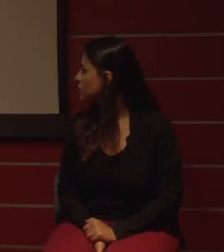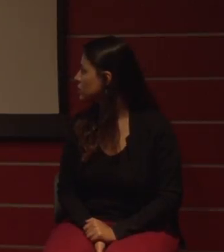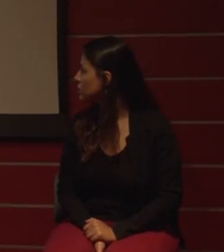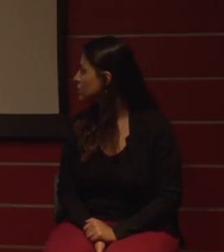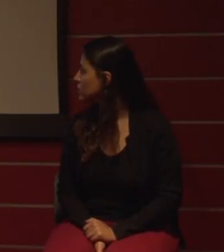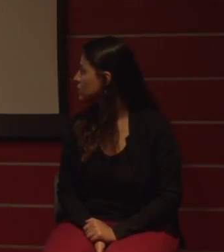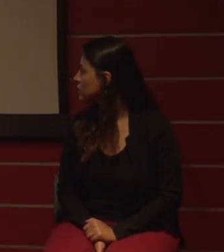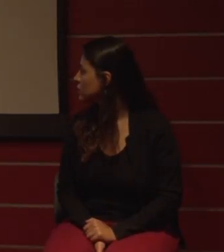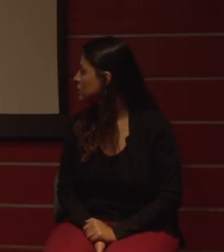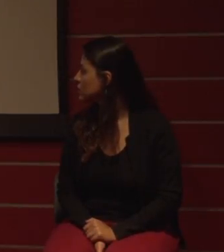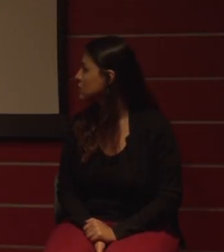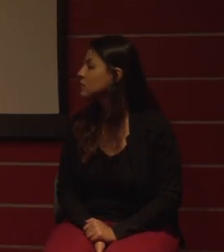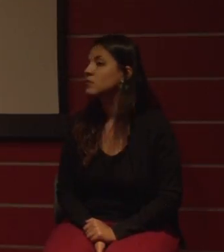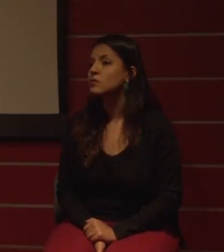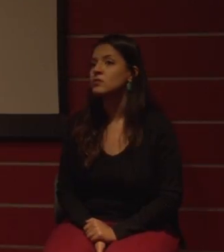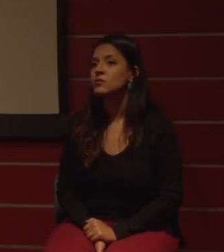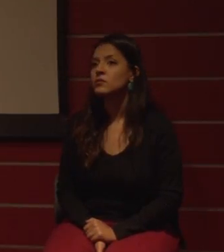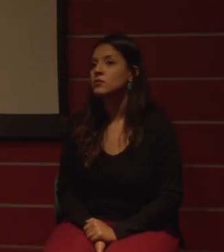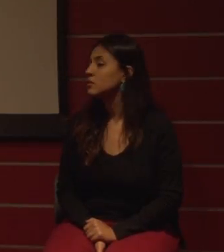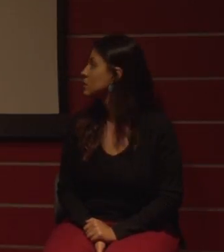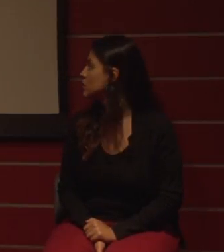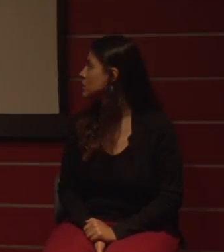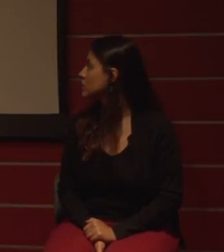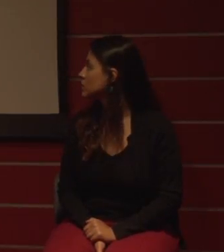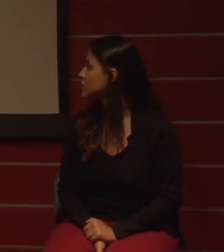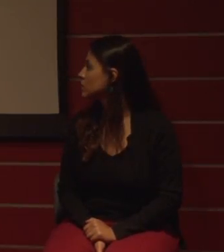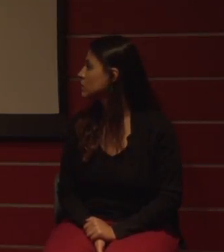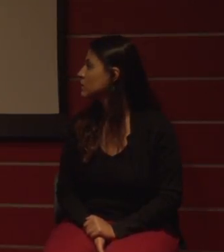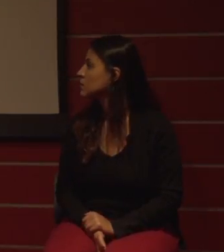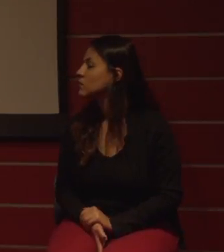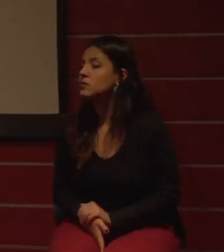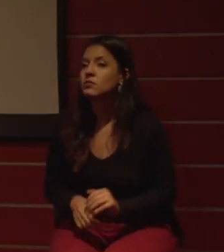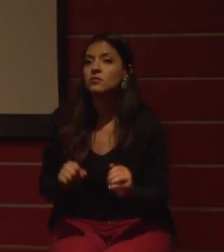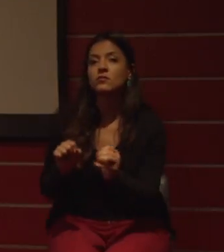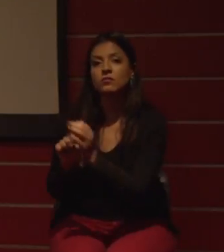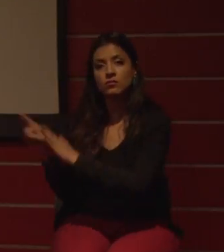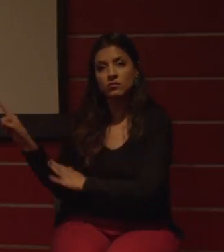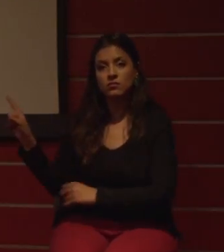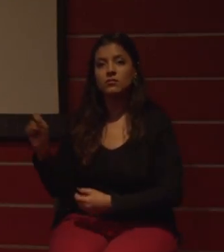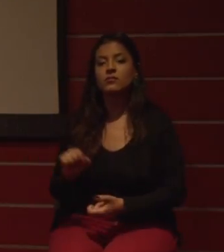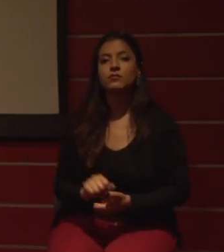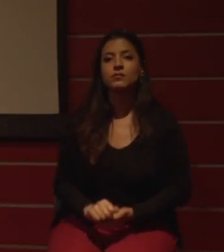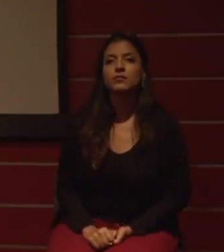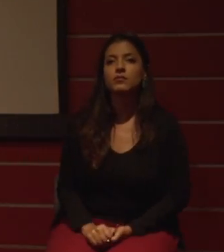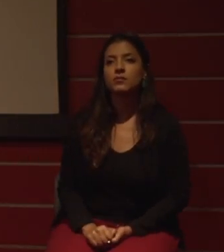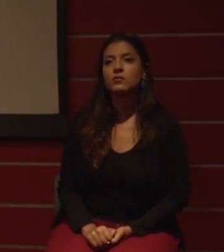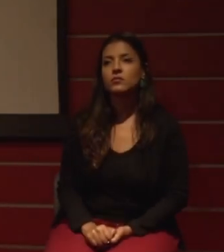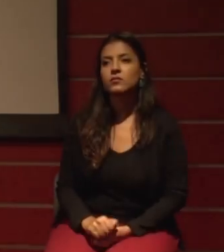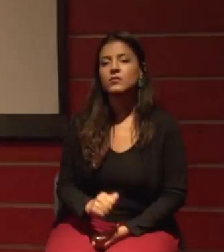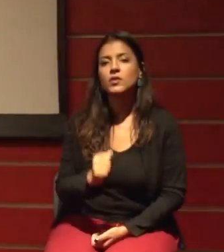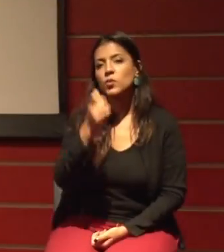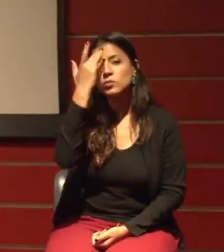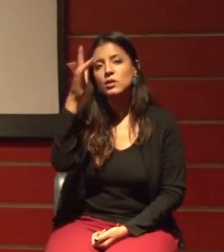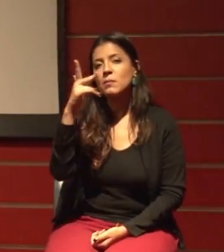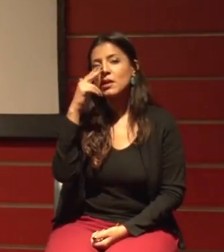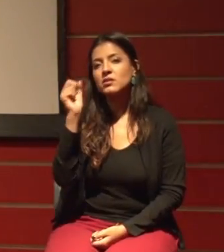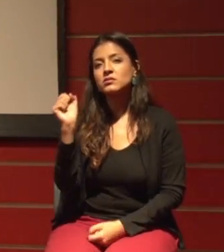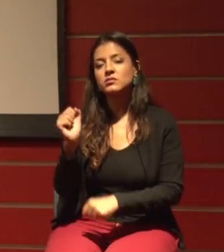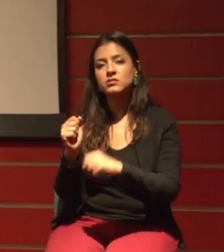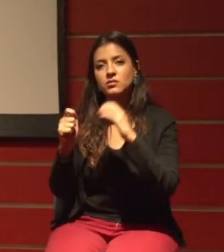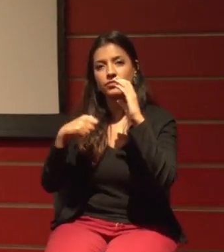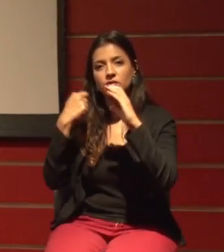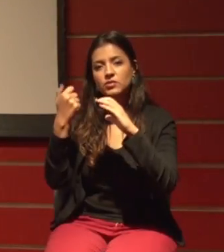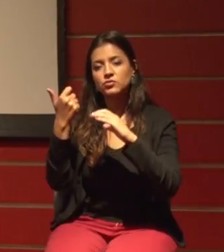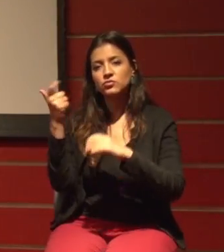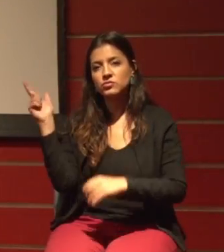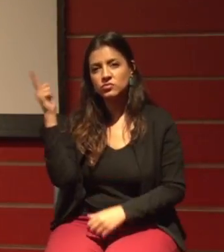eh Ana eu não sei se vai passar aí eh acho que não tá aí no nos vídeos mas eu queria